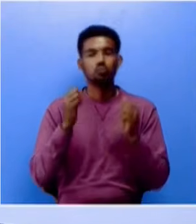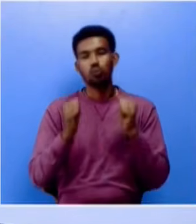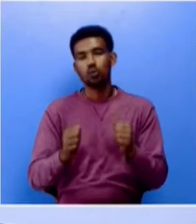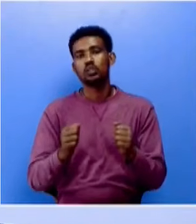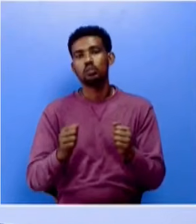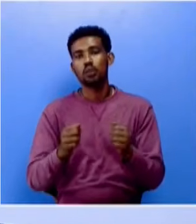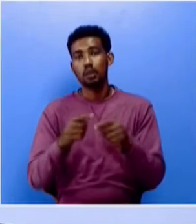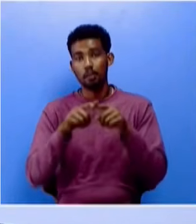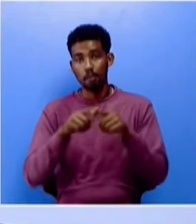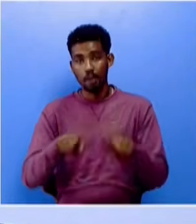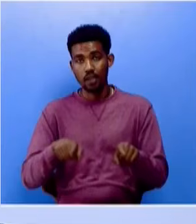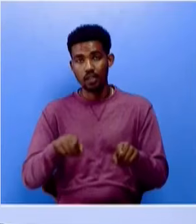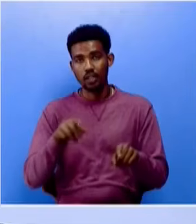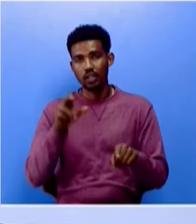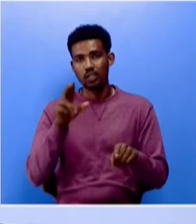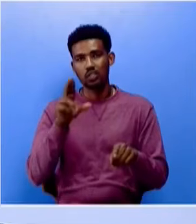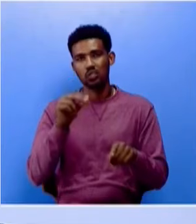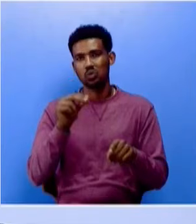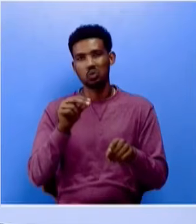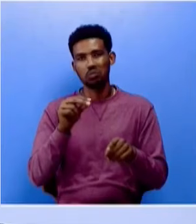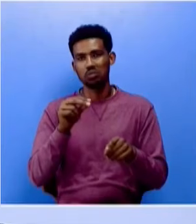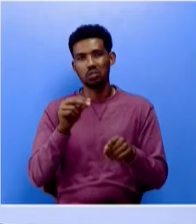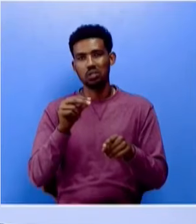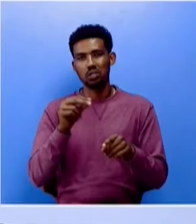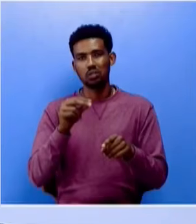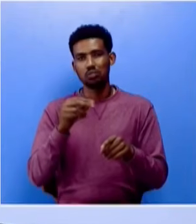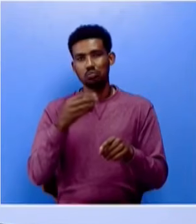but it's not this much advisable.